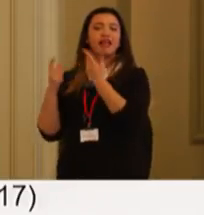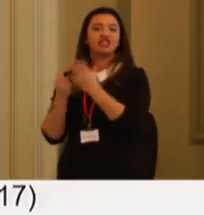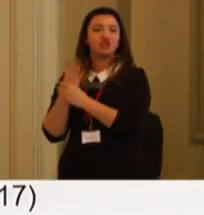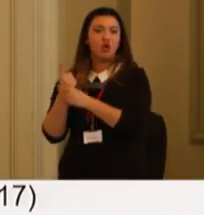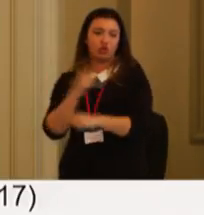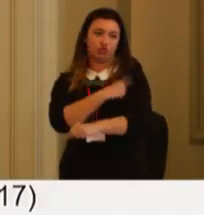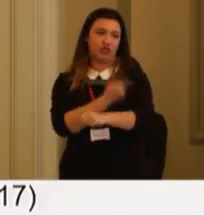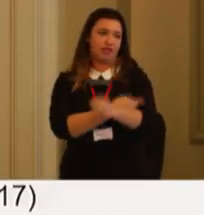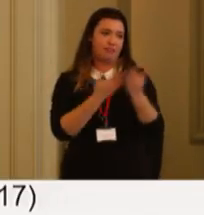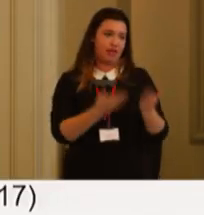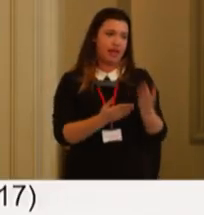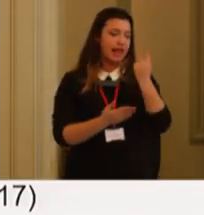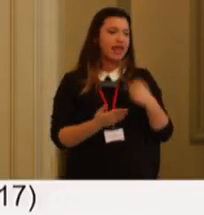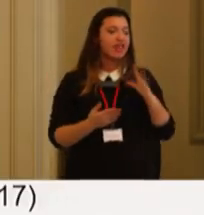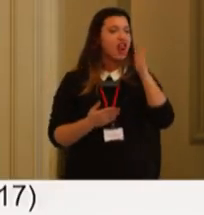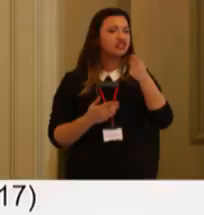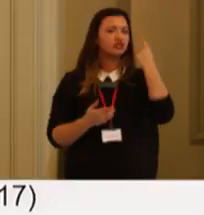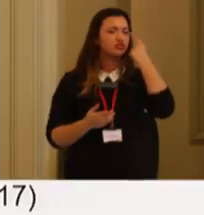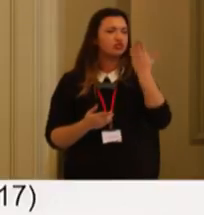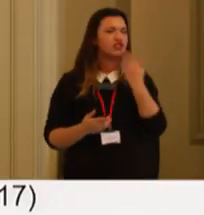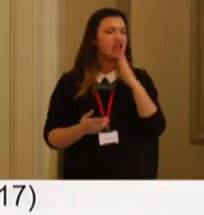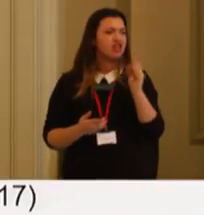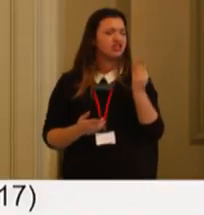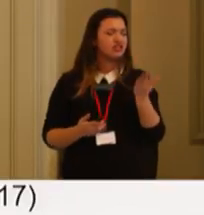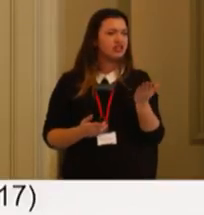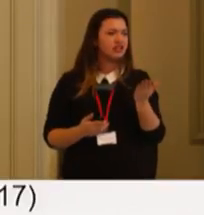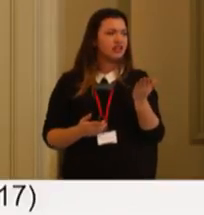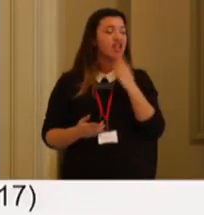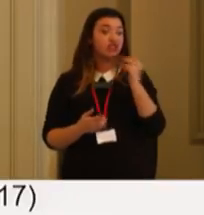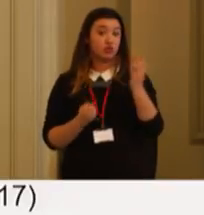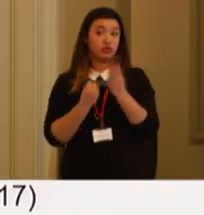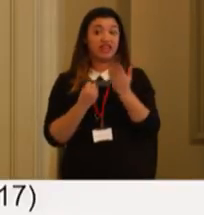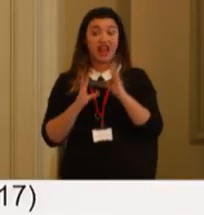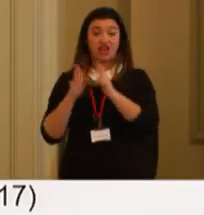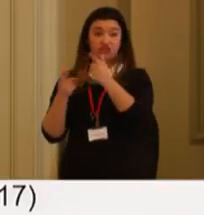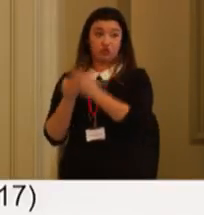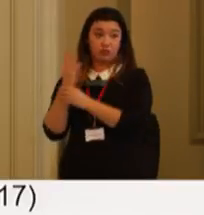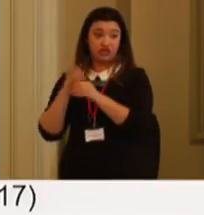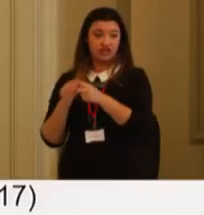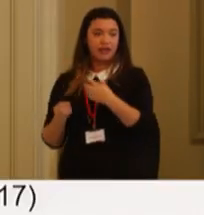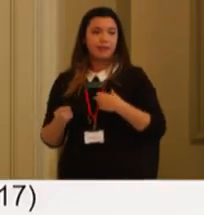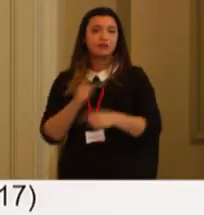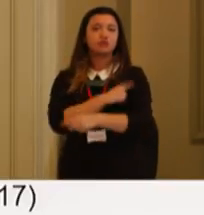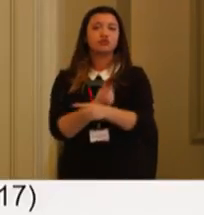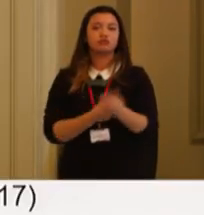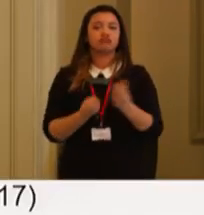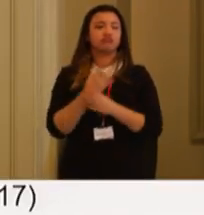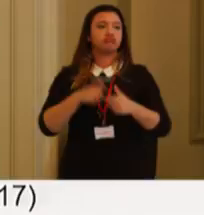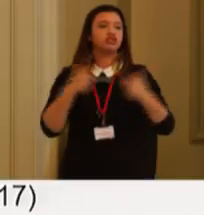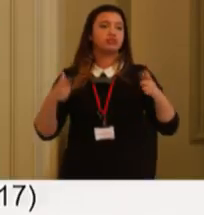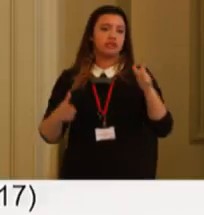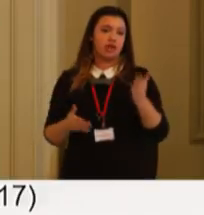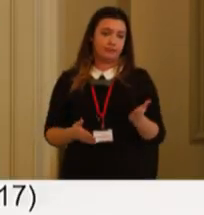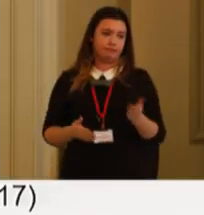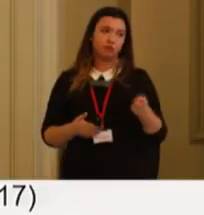be empowered, which is key. So for the future, for youngsters to be able to build their own future, like what